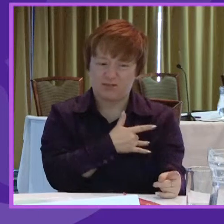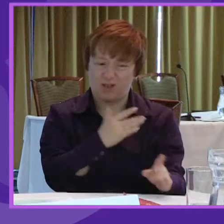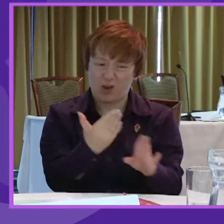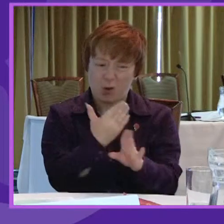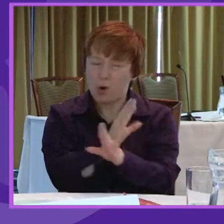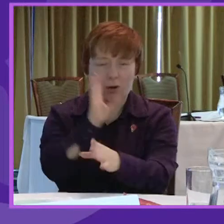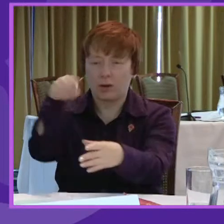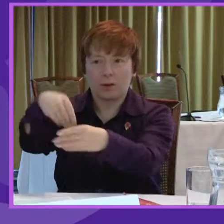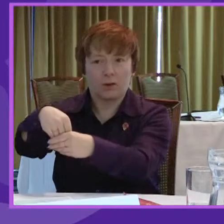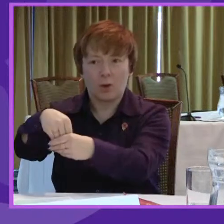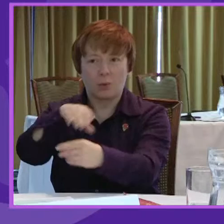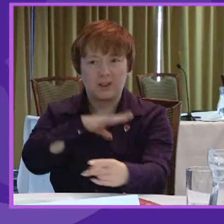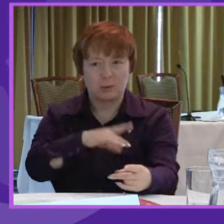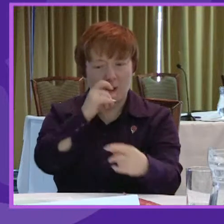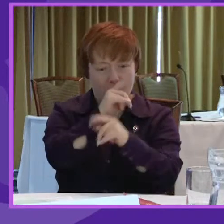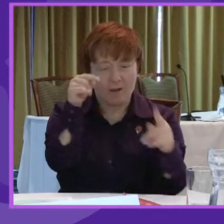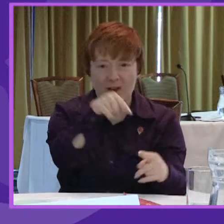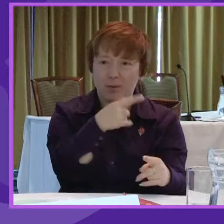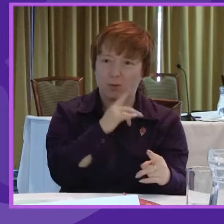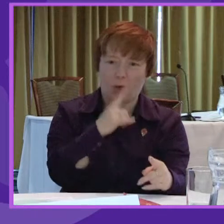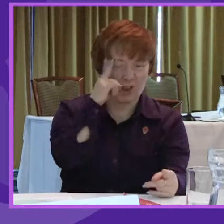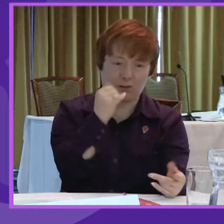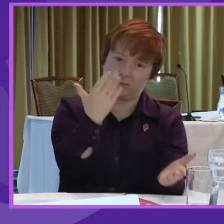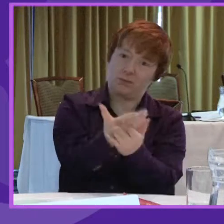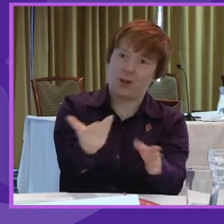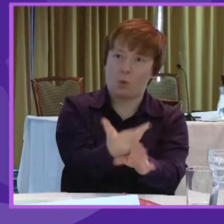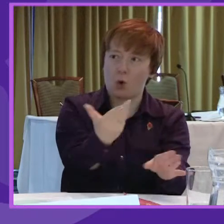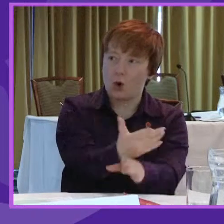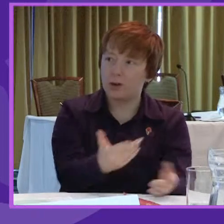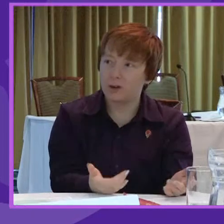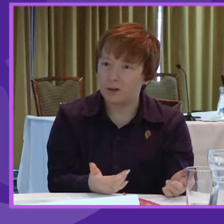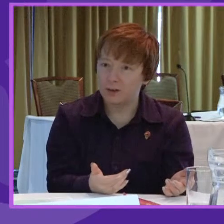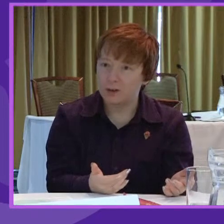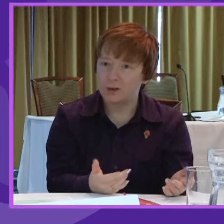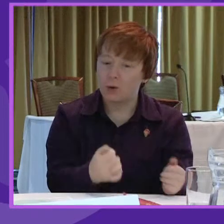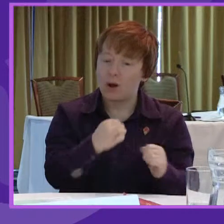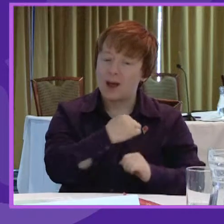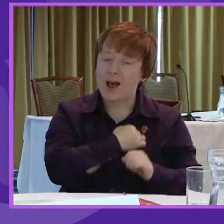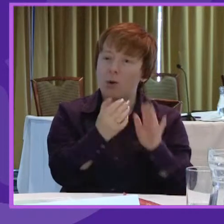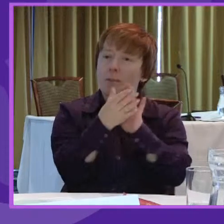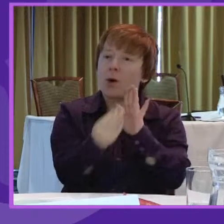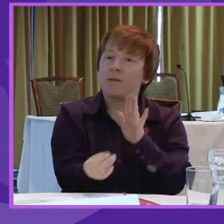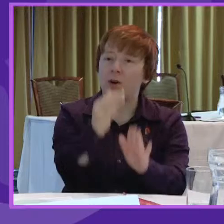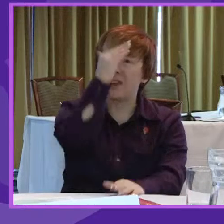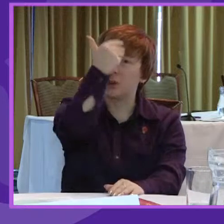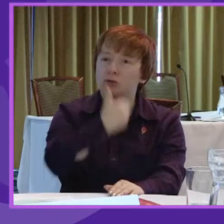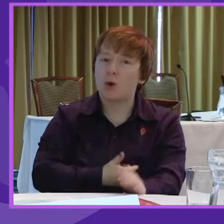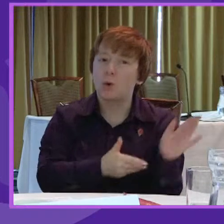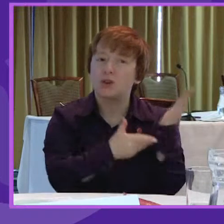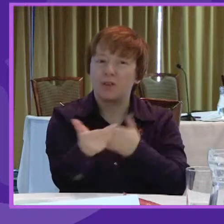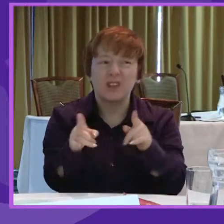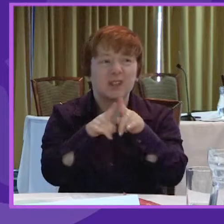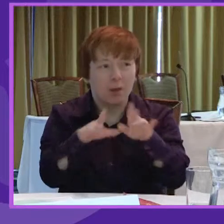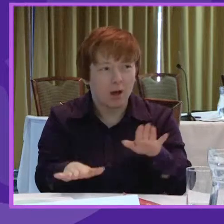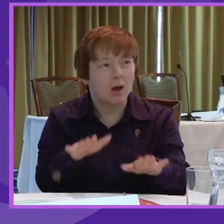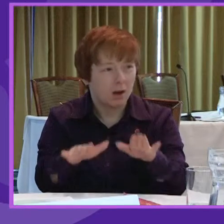counted currently, and that's something we need to be really mindful of. So our model of psychology input into stroke services